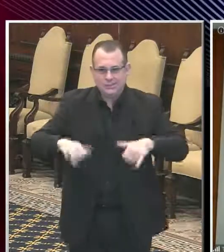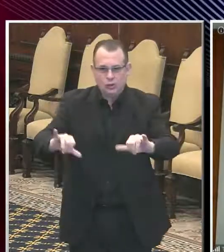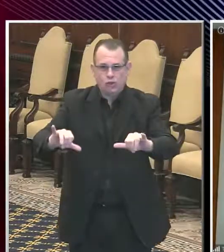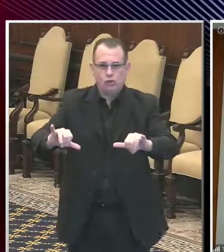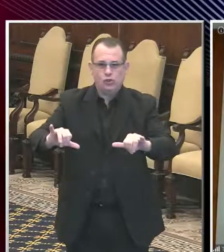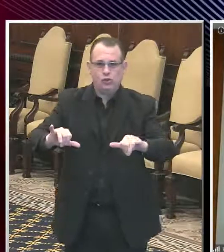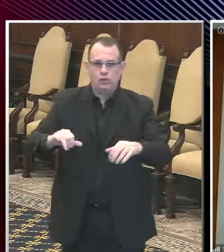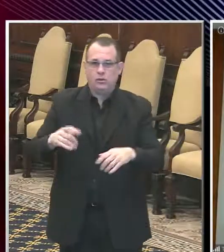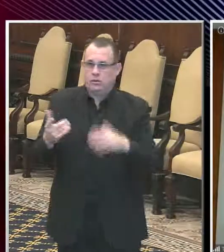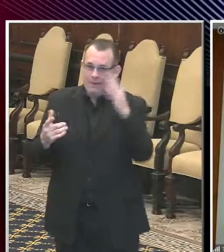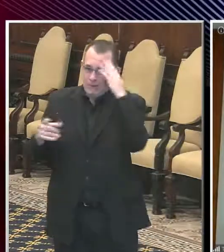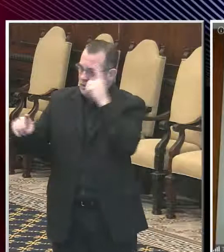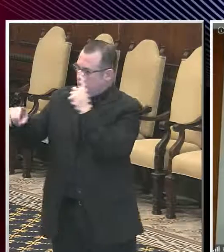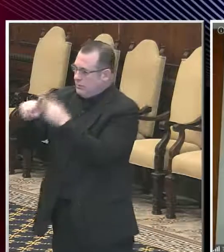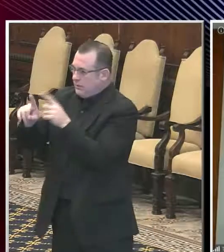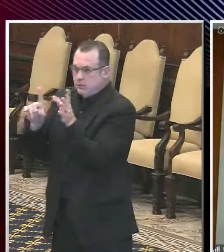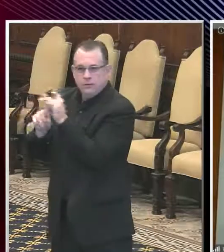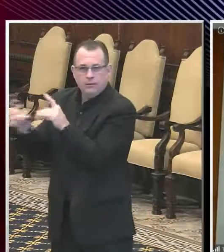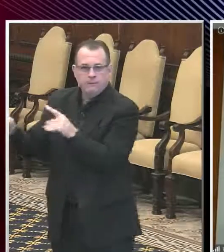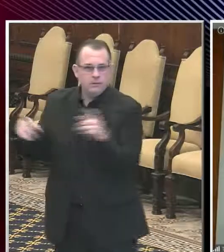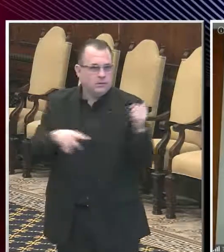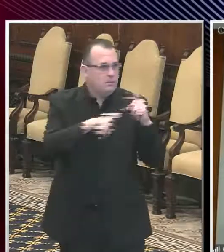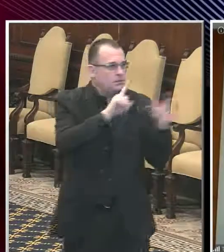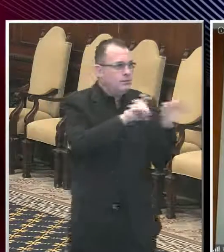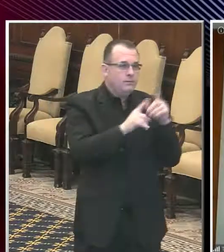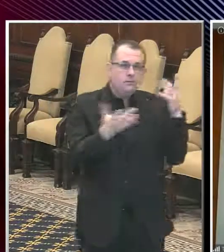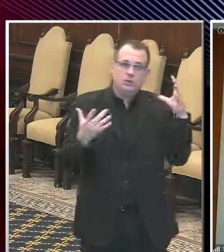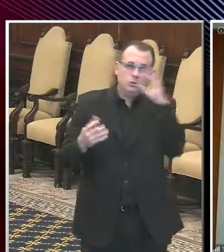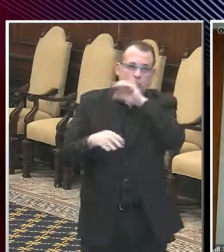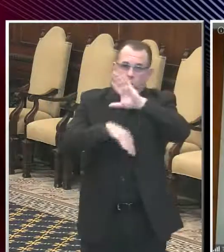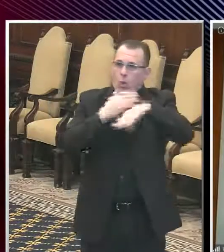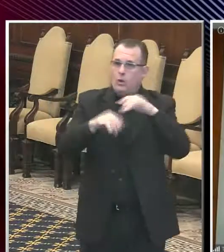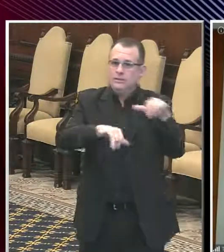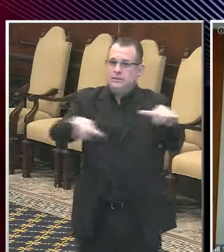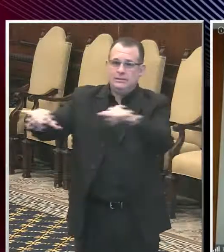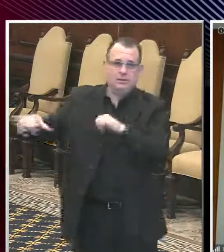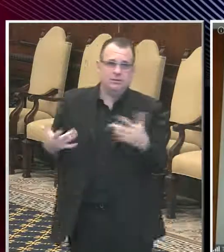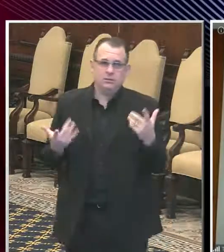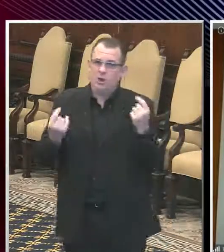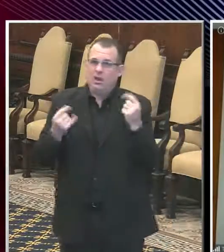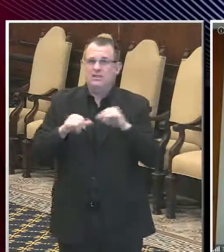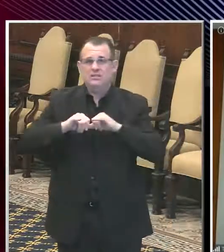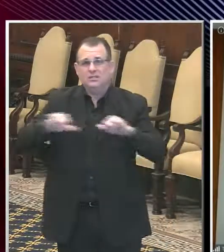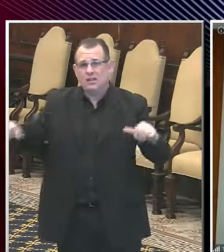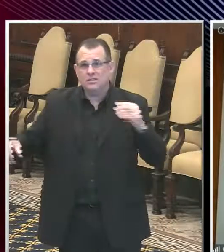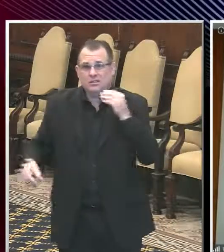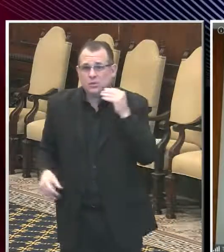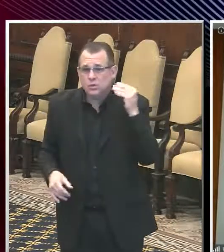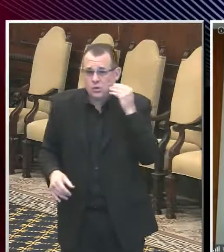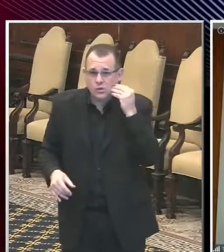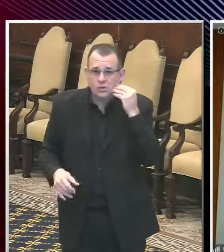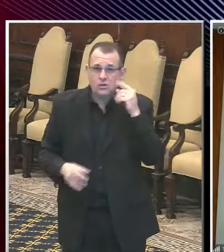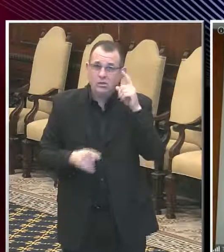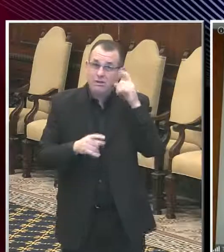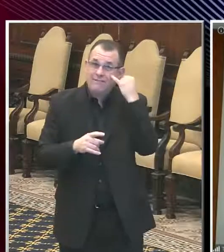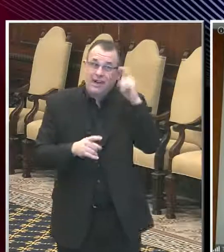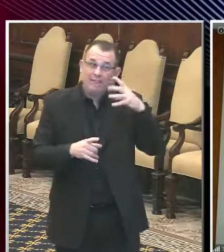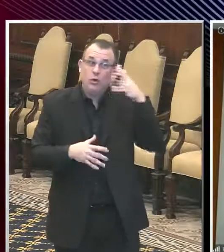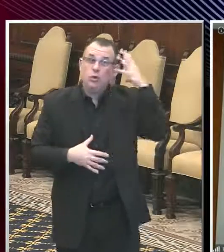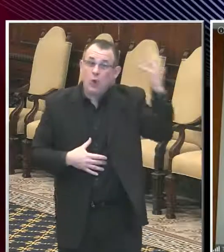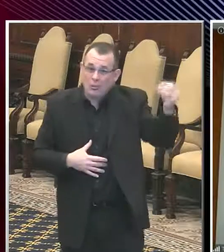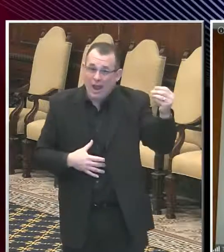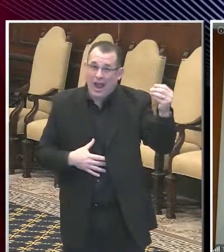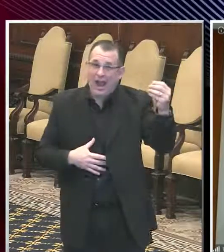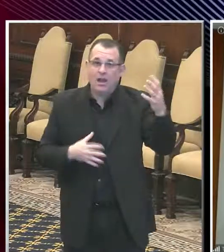assume that everyone you come in contact with has the infection. So that means stay home. If you have to go out, keep your distance from people and wear a